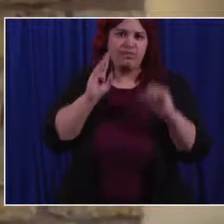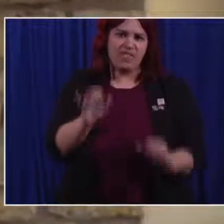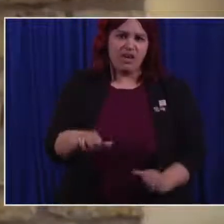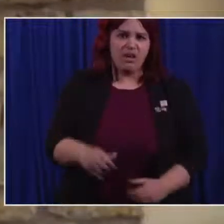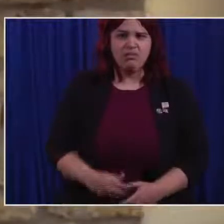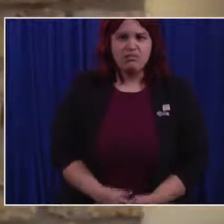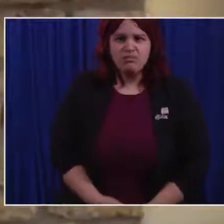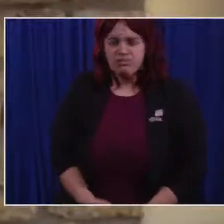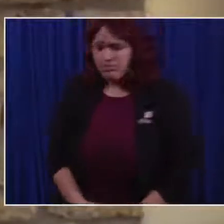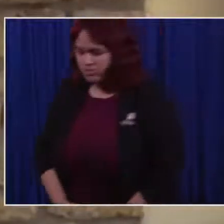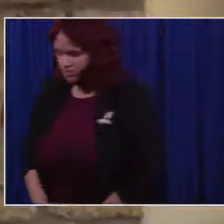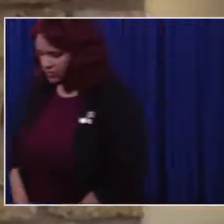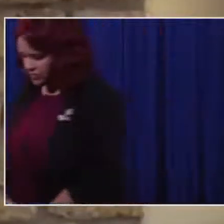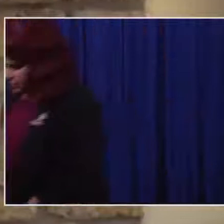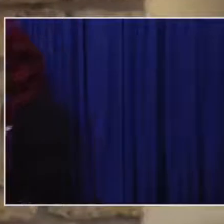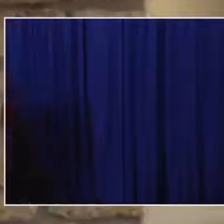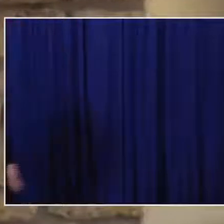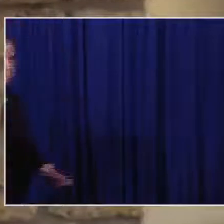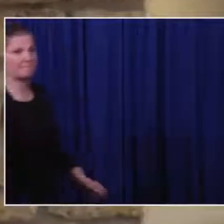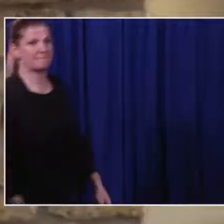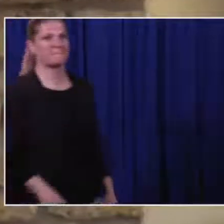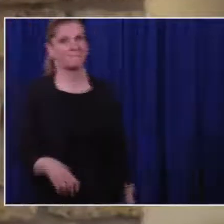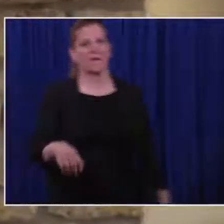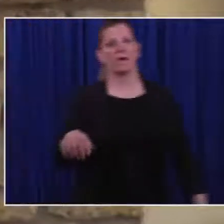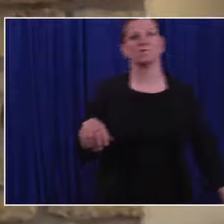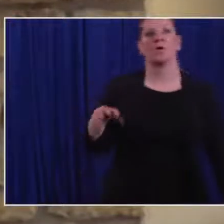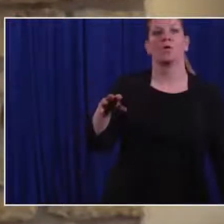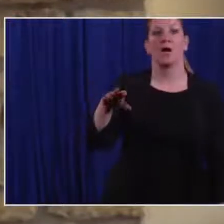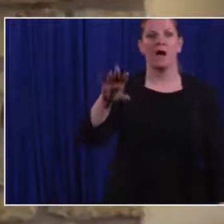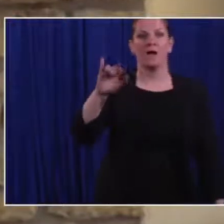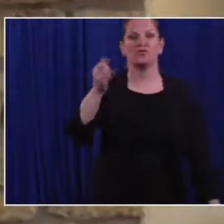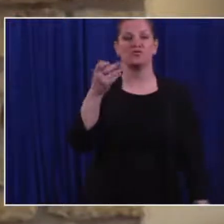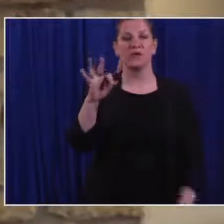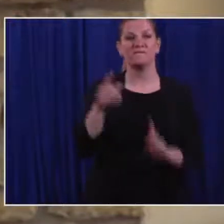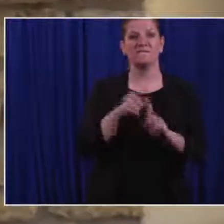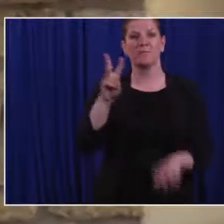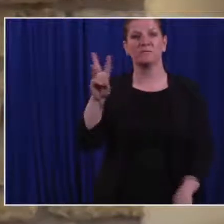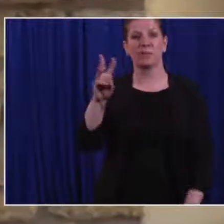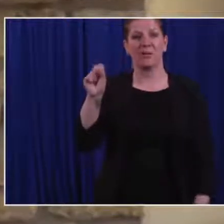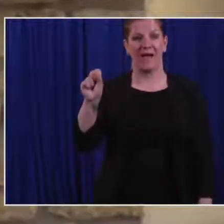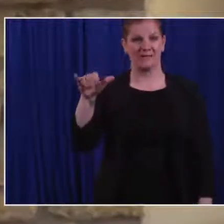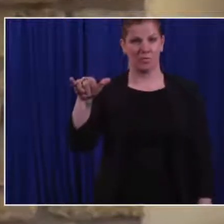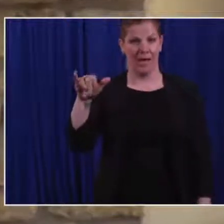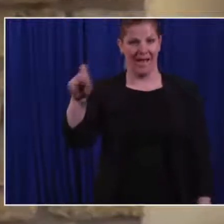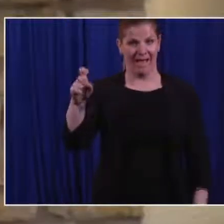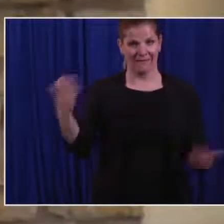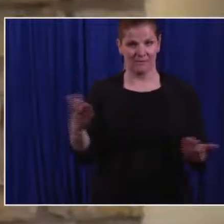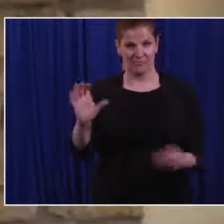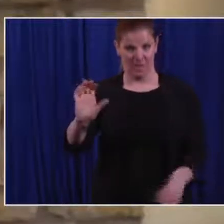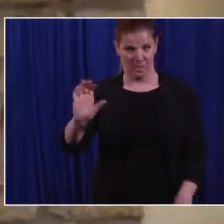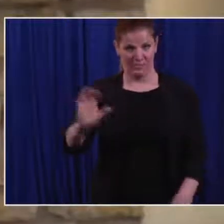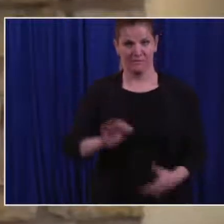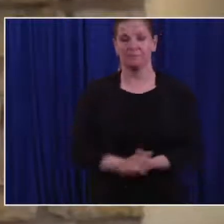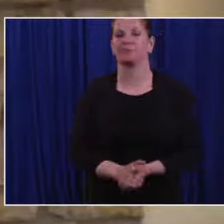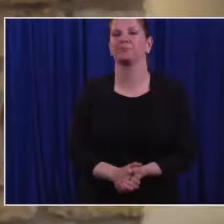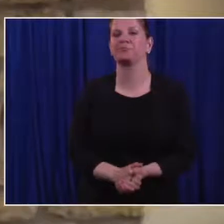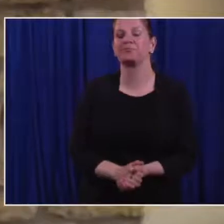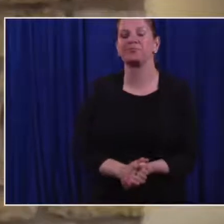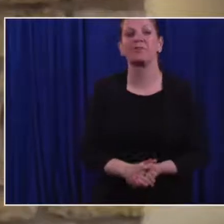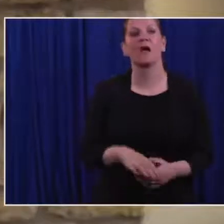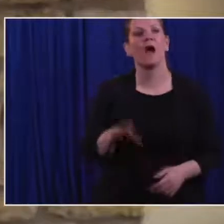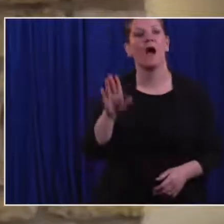Next question is from Jeff Reddick at WSYX in Columbus. Jeff. Hello, Governor. You're now